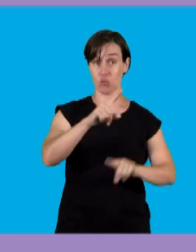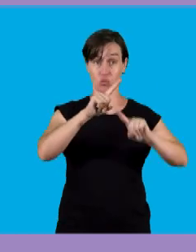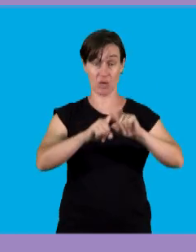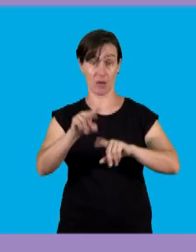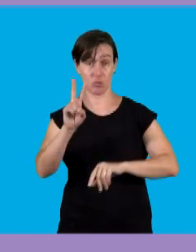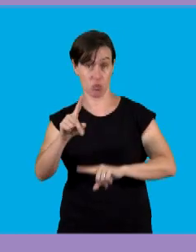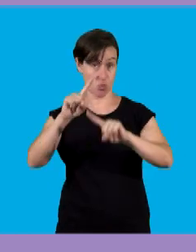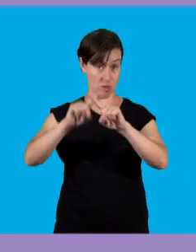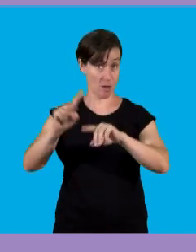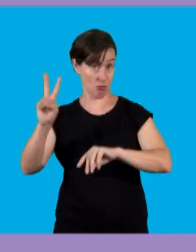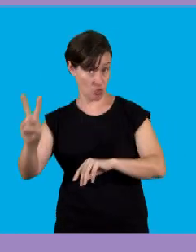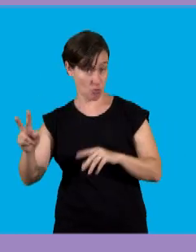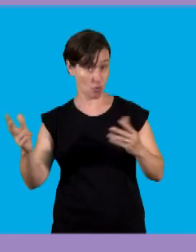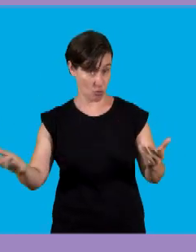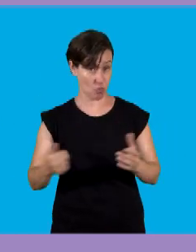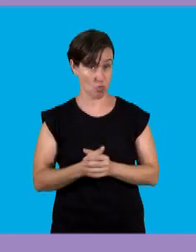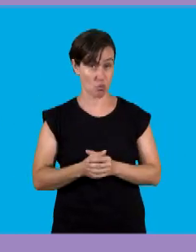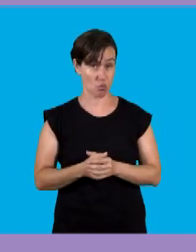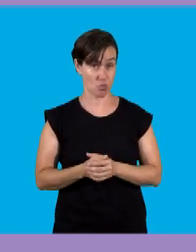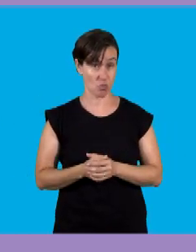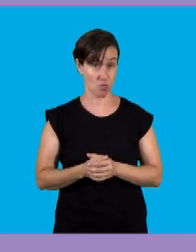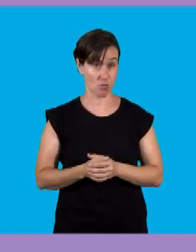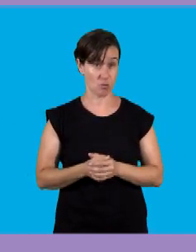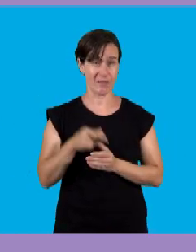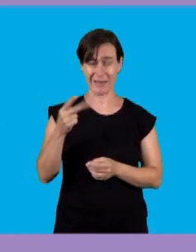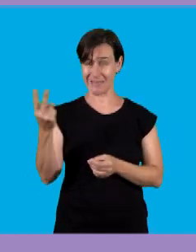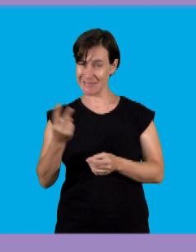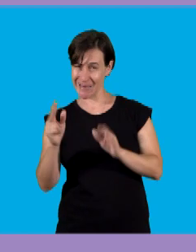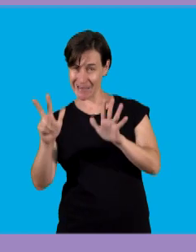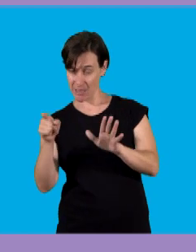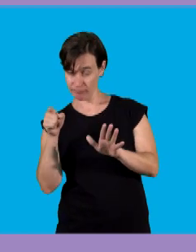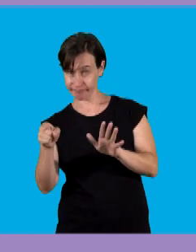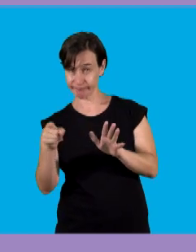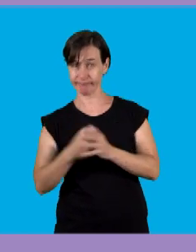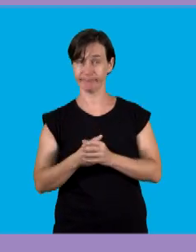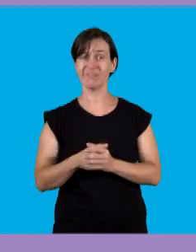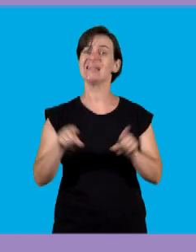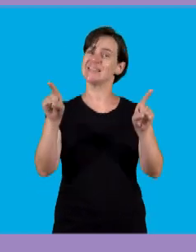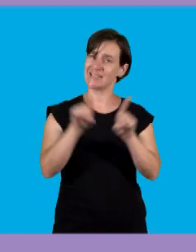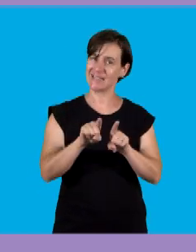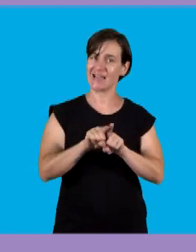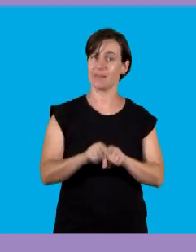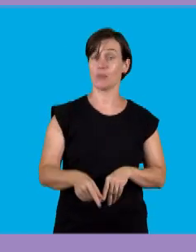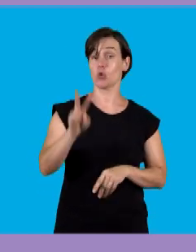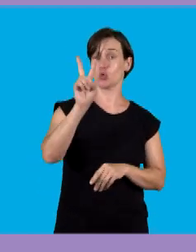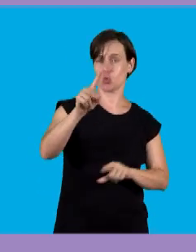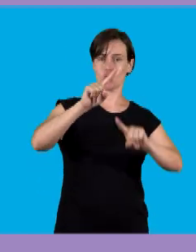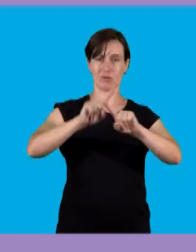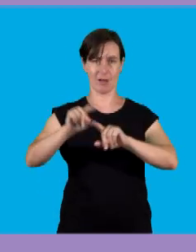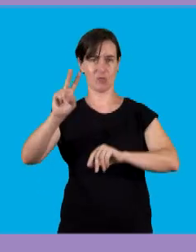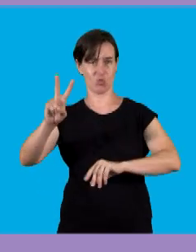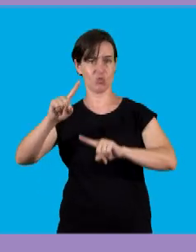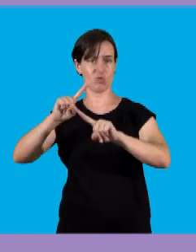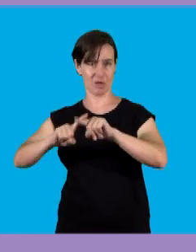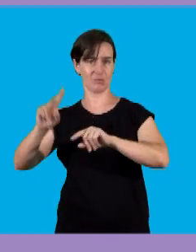multiplied by 2 multiplied by 2. And then we know that the second 8 there is also going to give us a